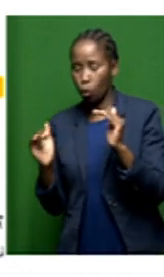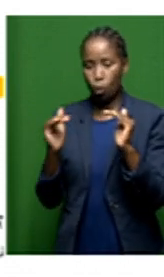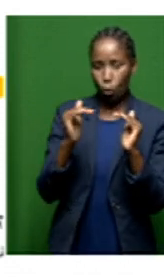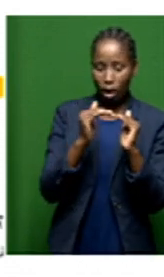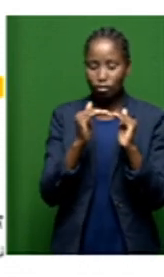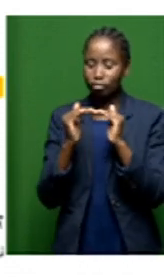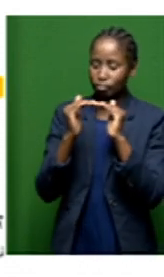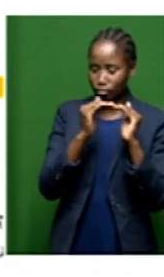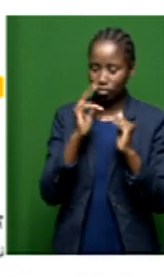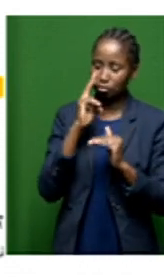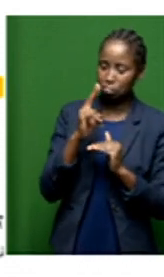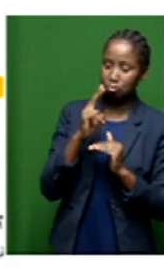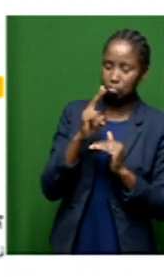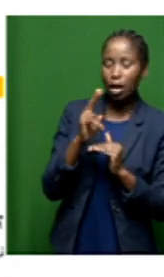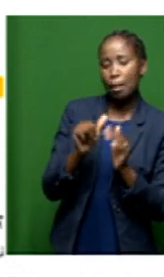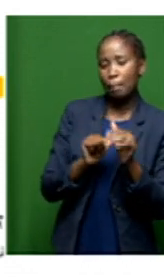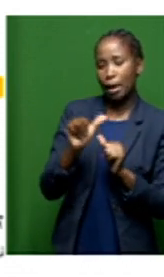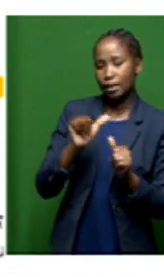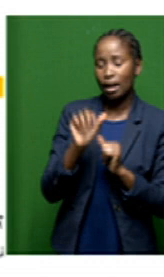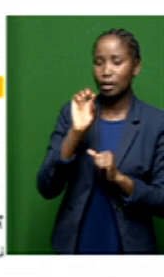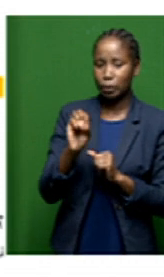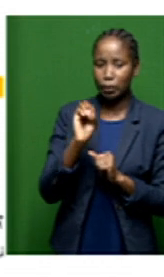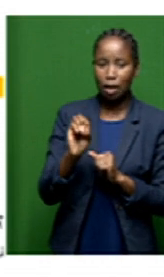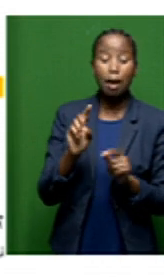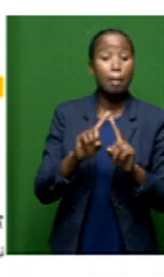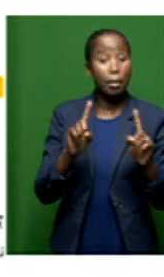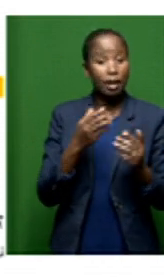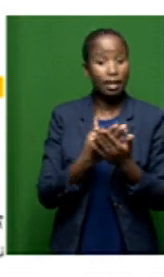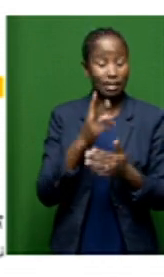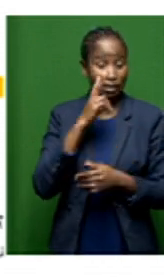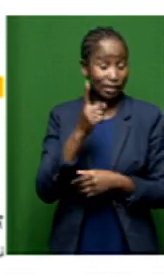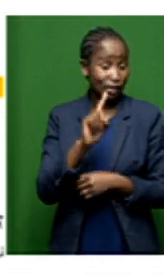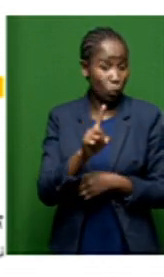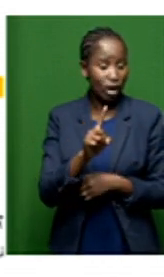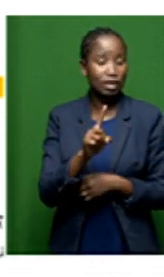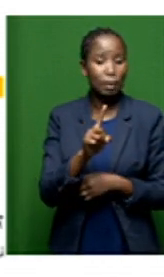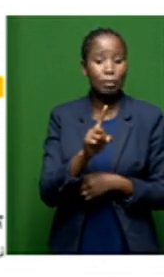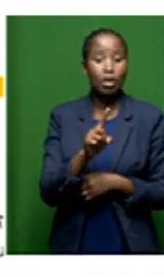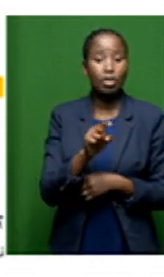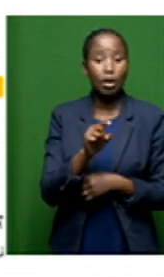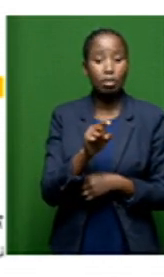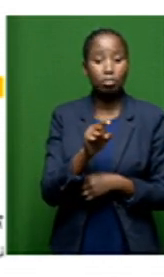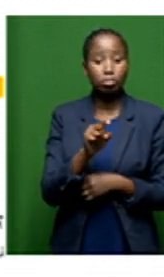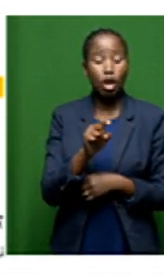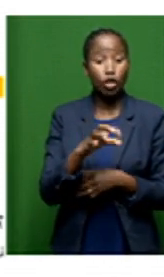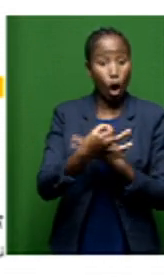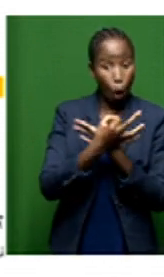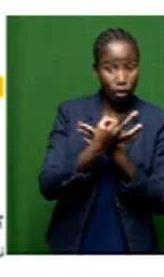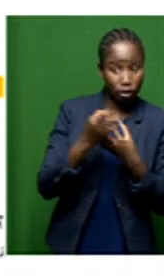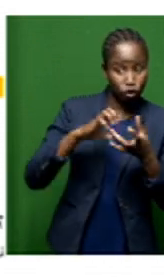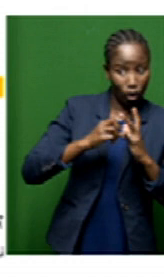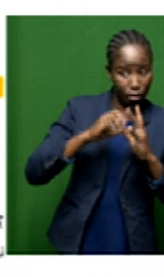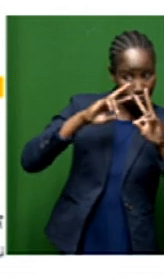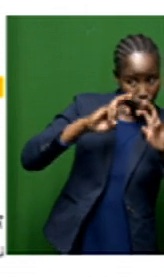to look better, and by that we can look at how busy the Hawks are in terms of really rooting out some of the problematic